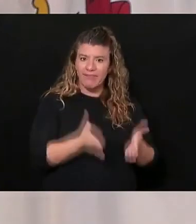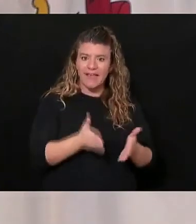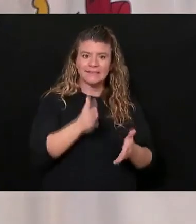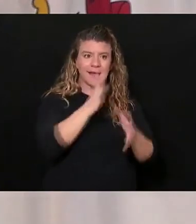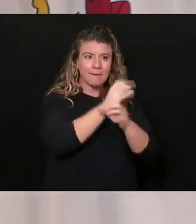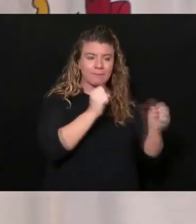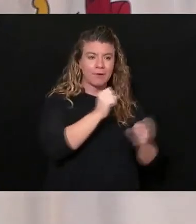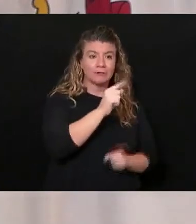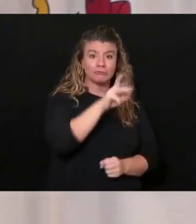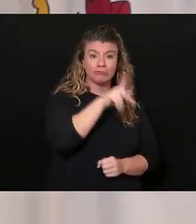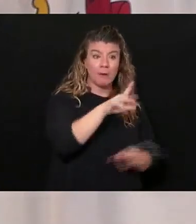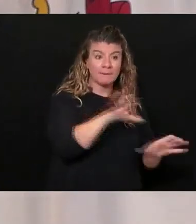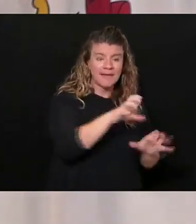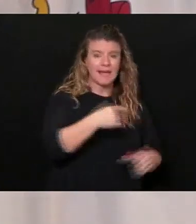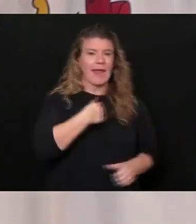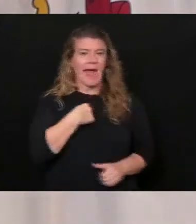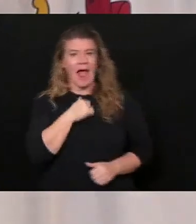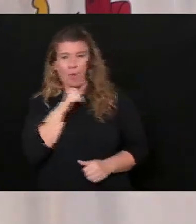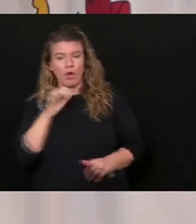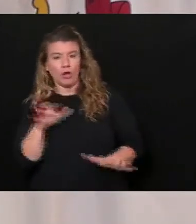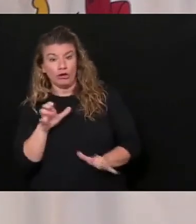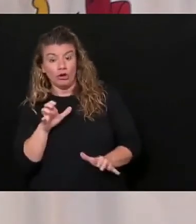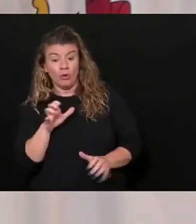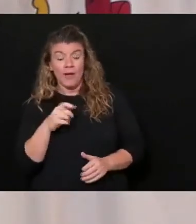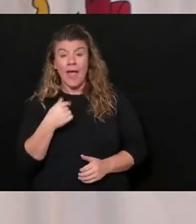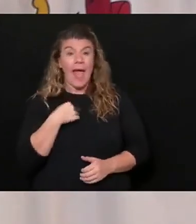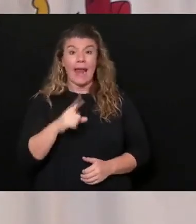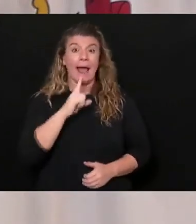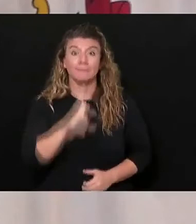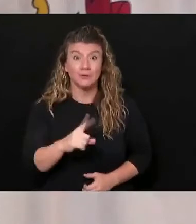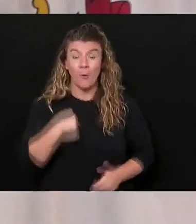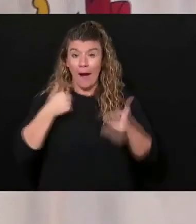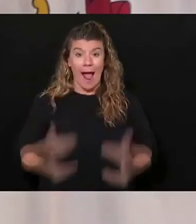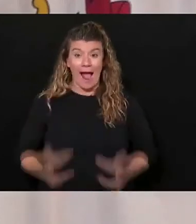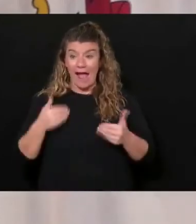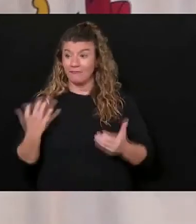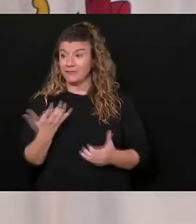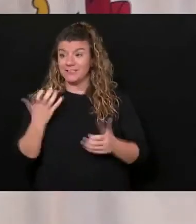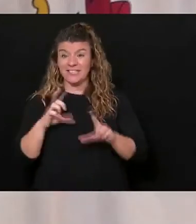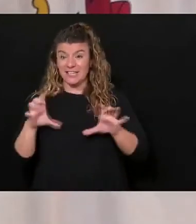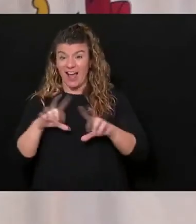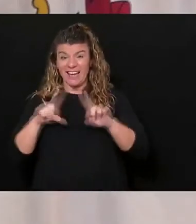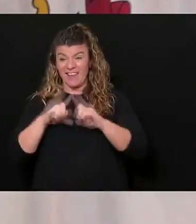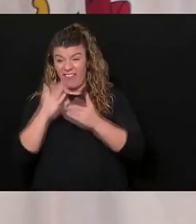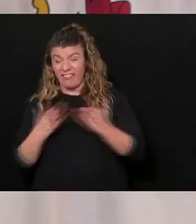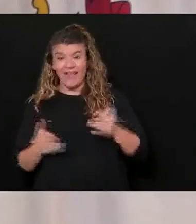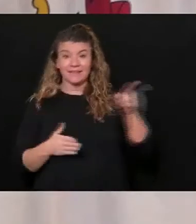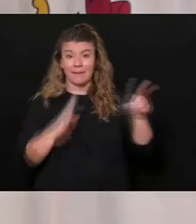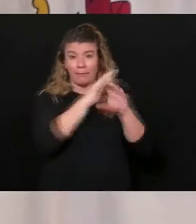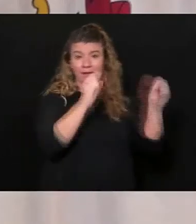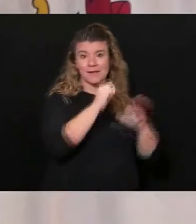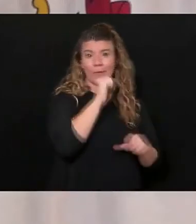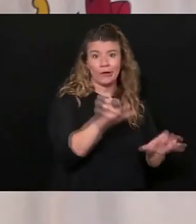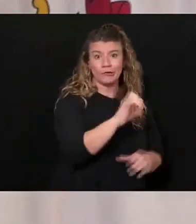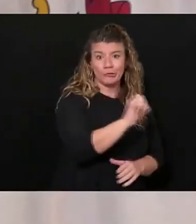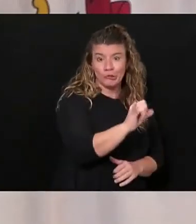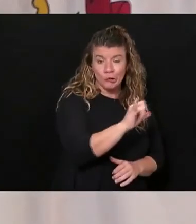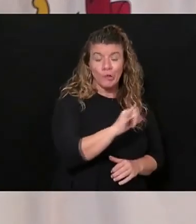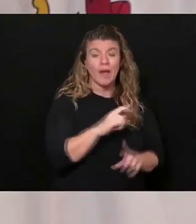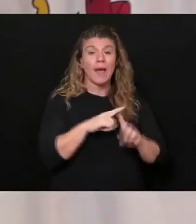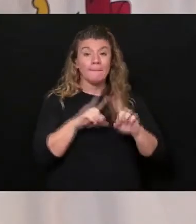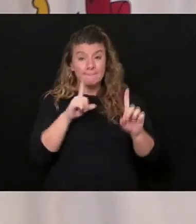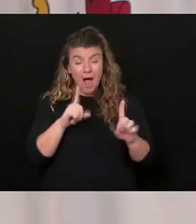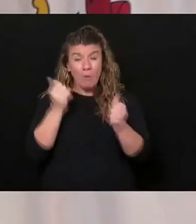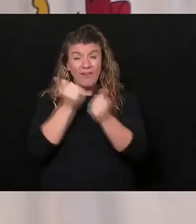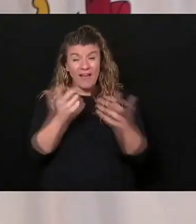that Jim Justice wouldn't have done, and I'm sure that Jim Justice has done things that the President of the United States would have surely not done. But with